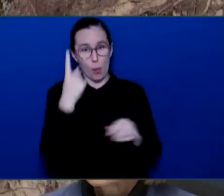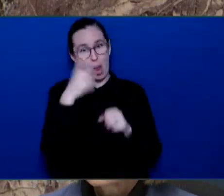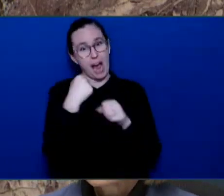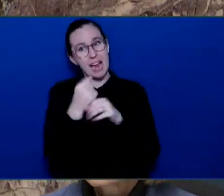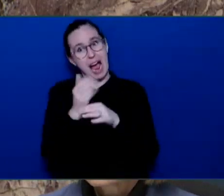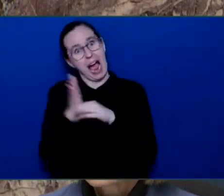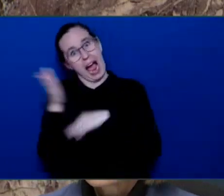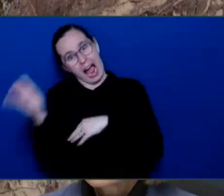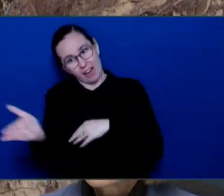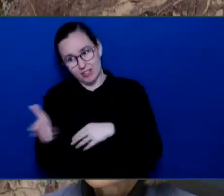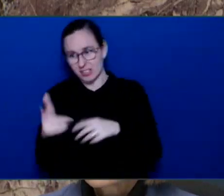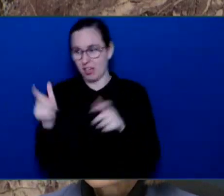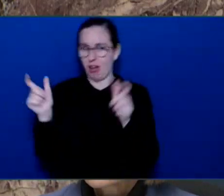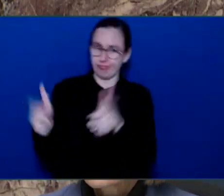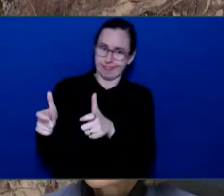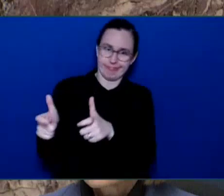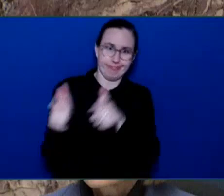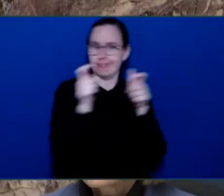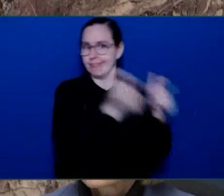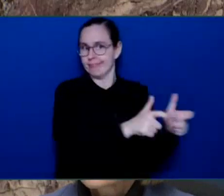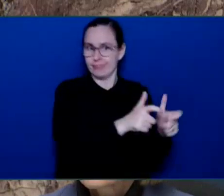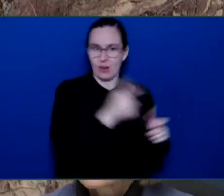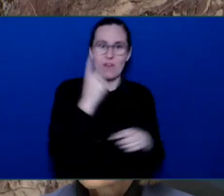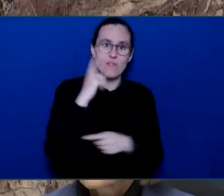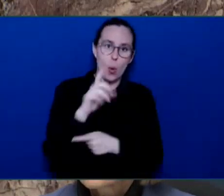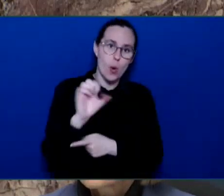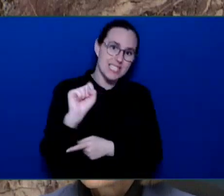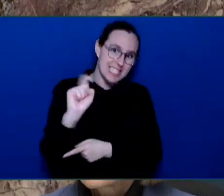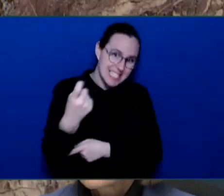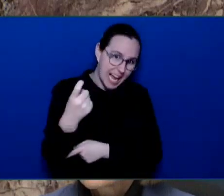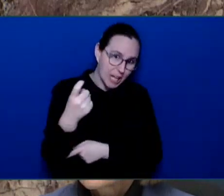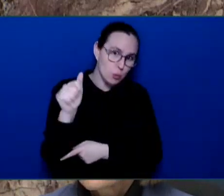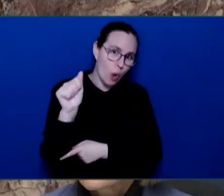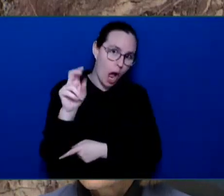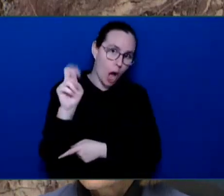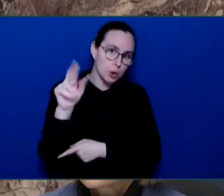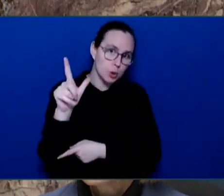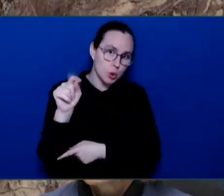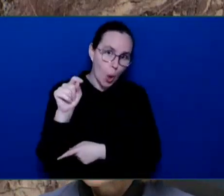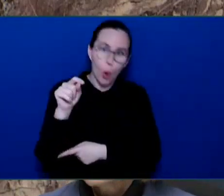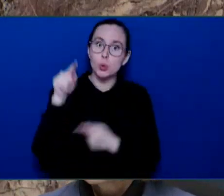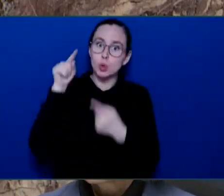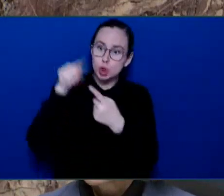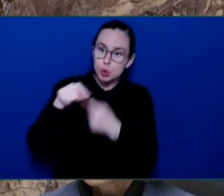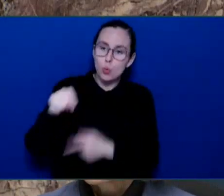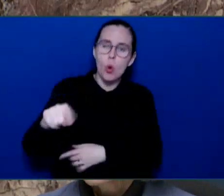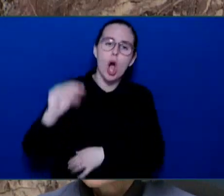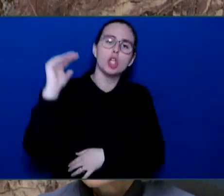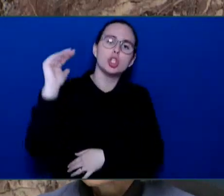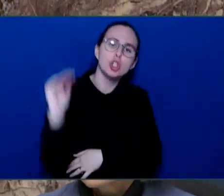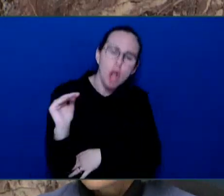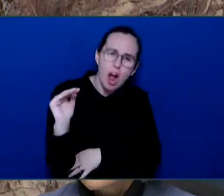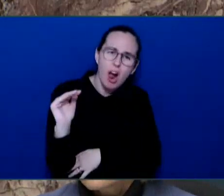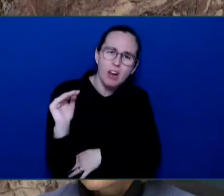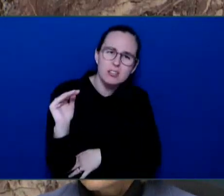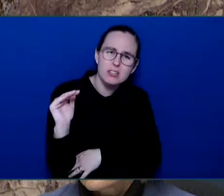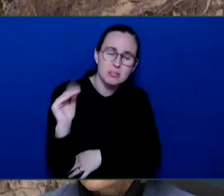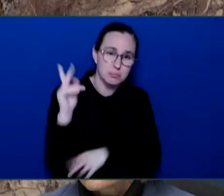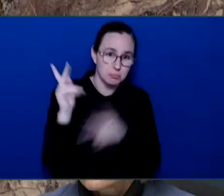a child. People struggling in British Columbia watch in disbelief as their hard-earned tax